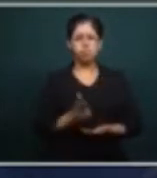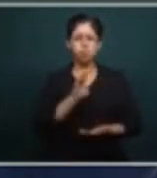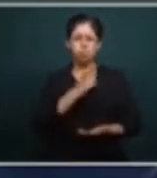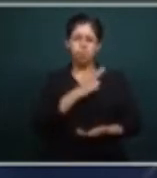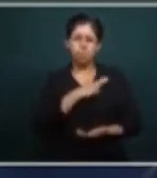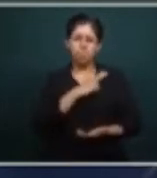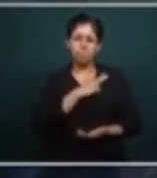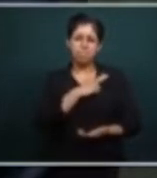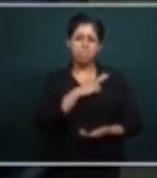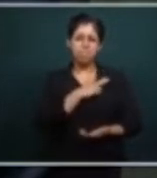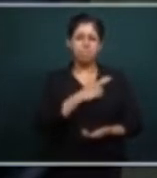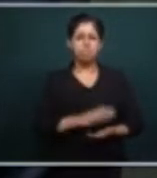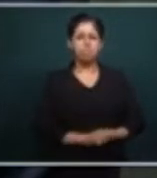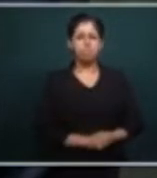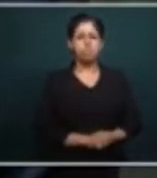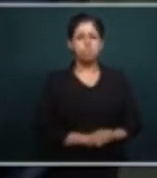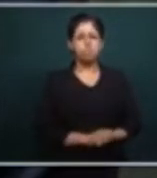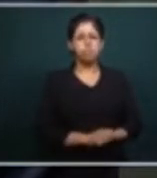Some are injured.